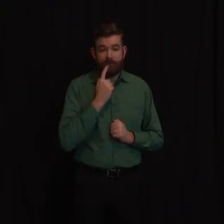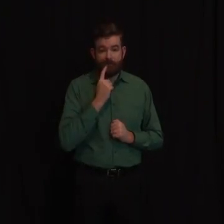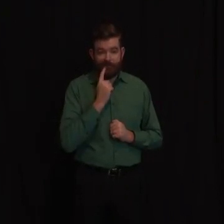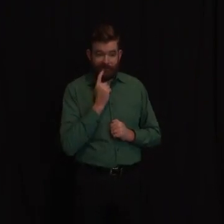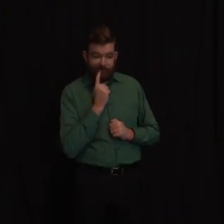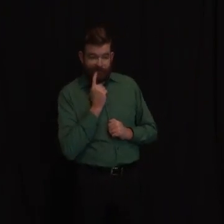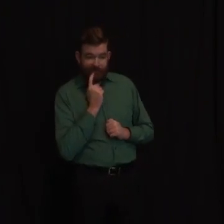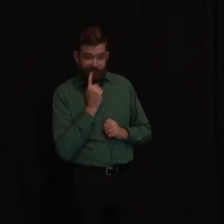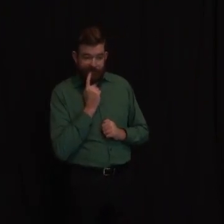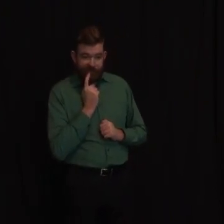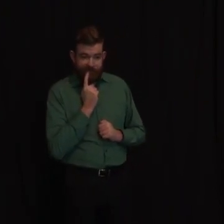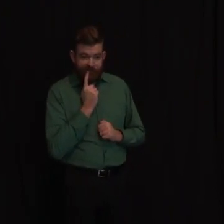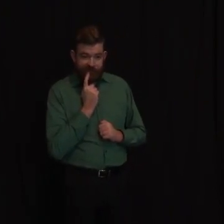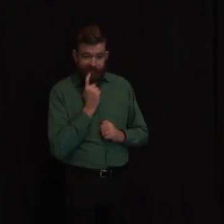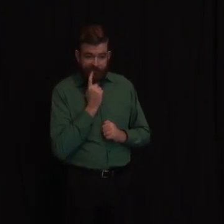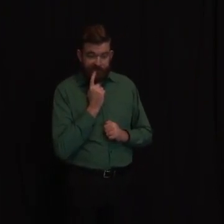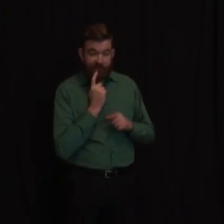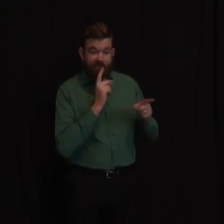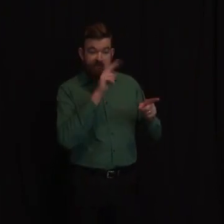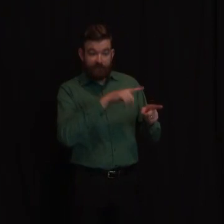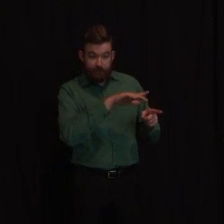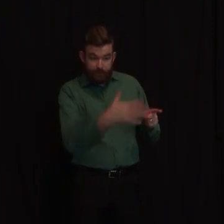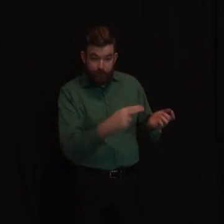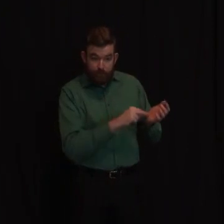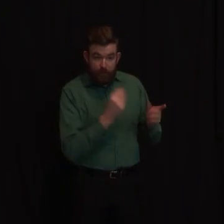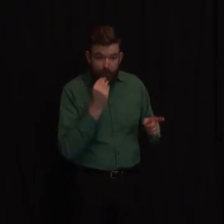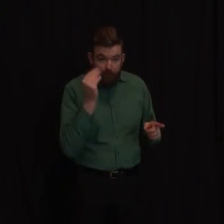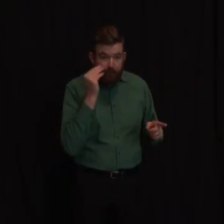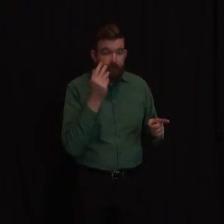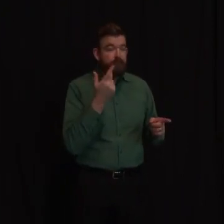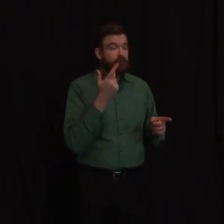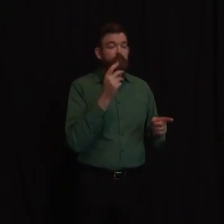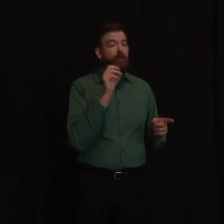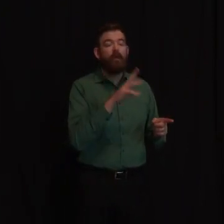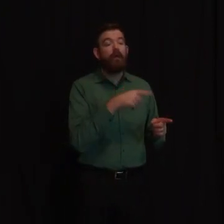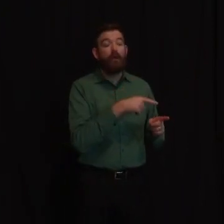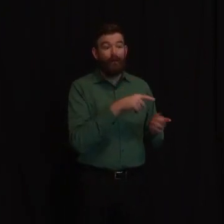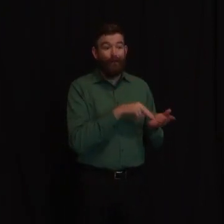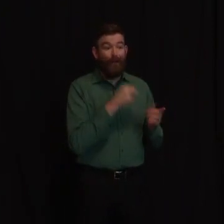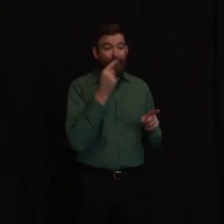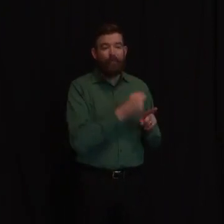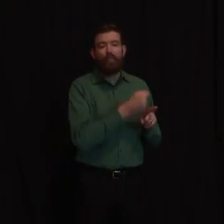Judy. Patients as well as staff, we can, I think, give you that as well.